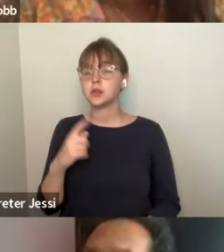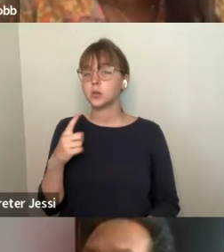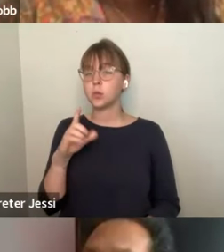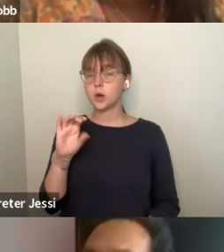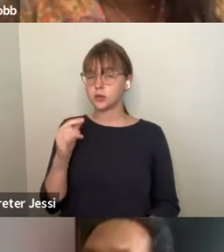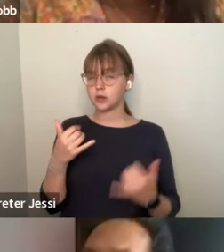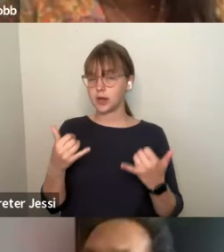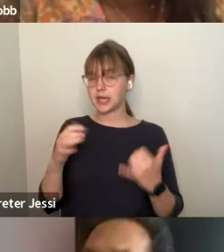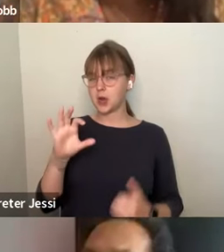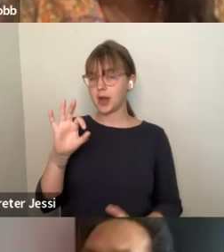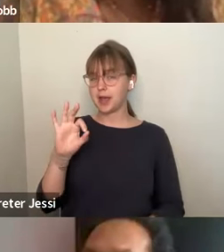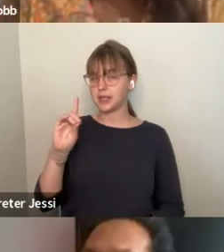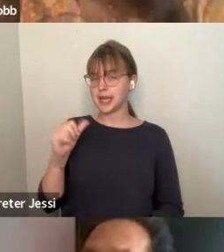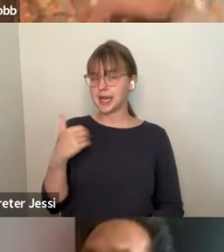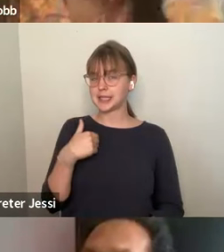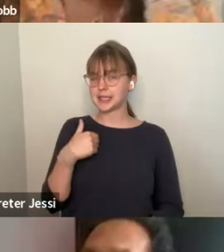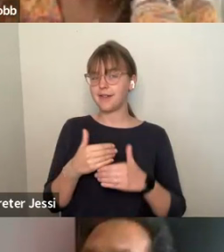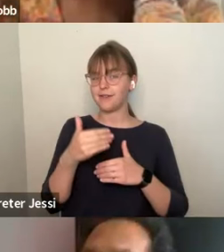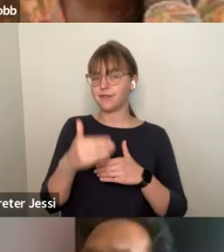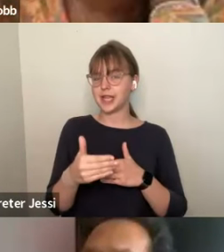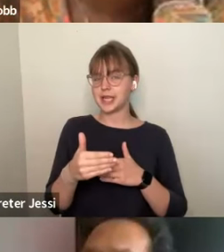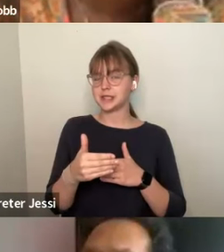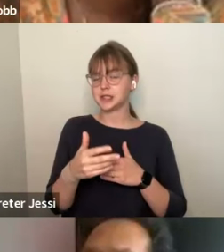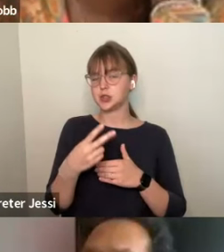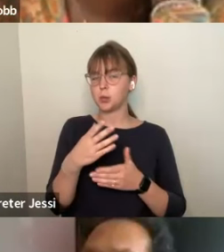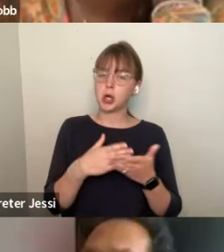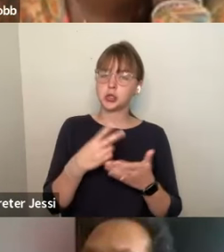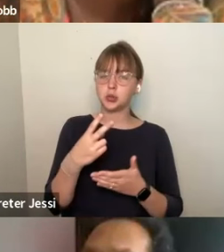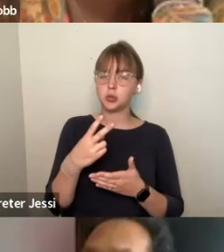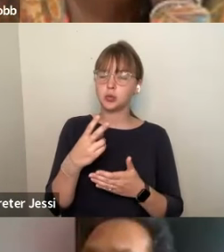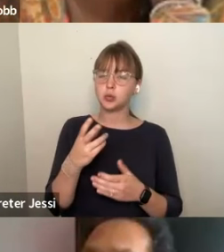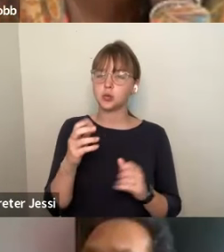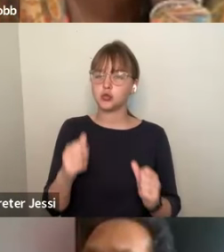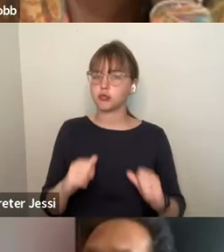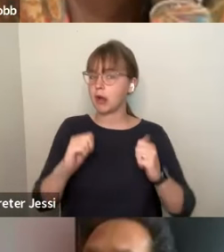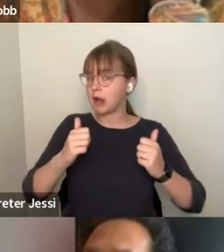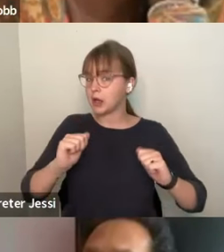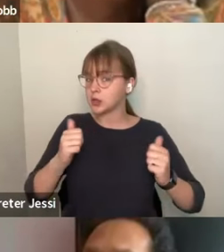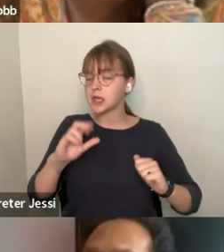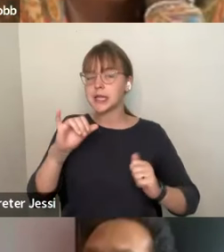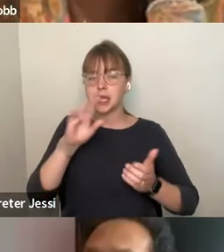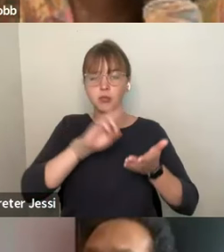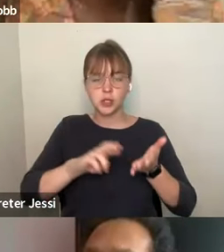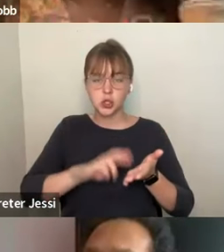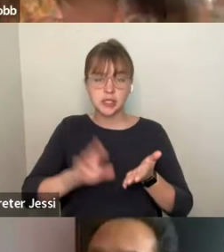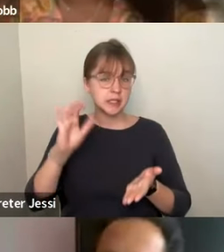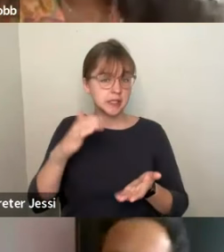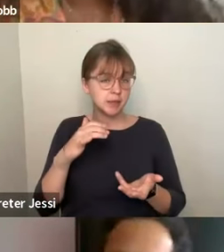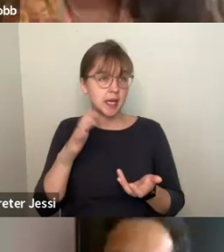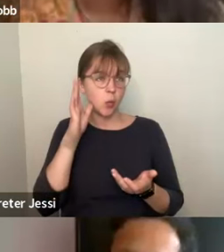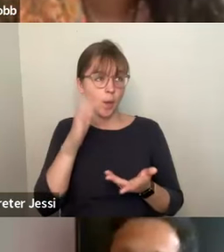2 FDA trials right now that should, it's very, very promising, reducing